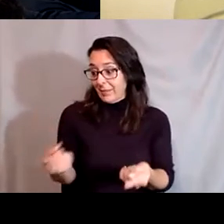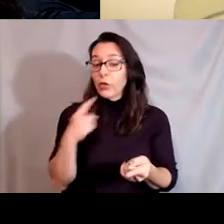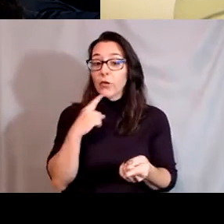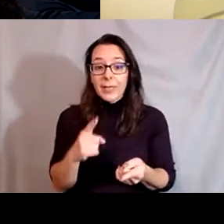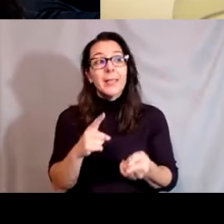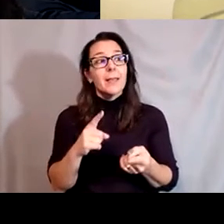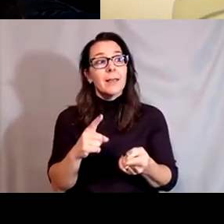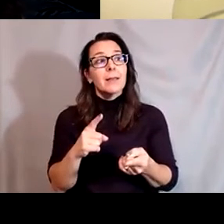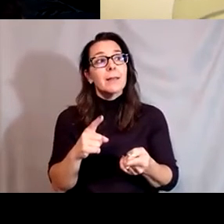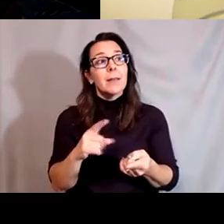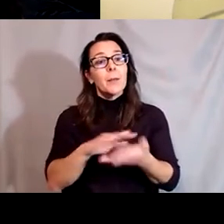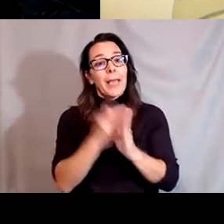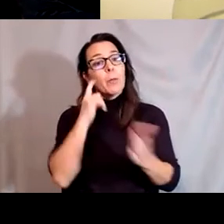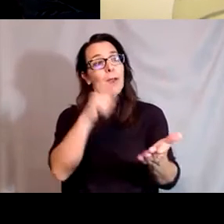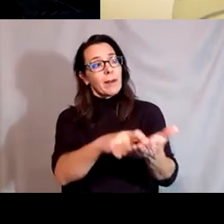work from home.